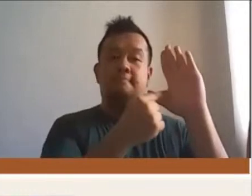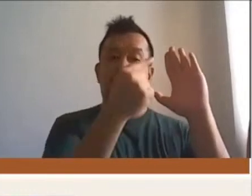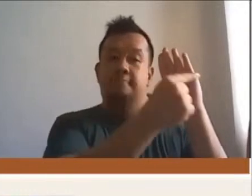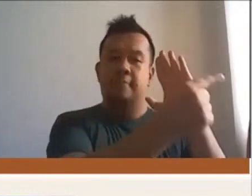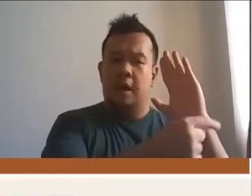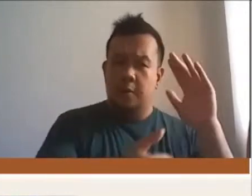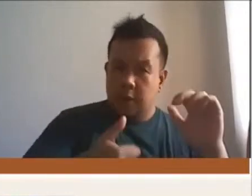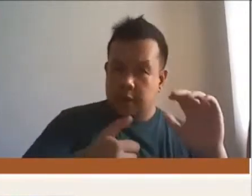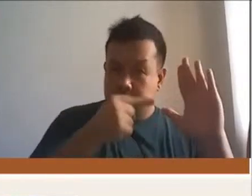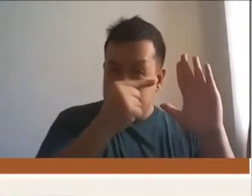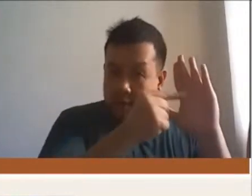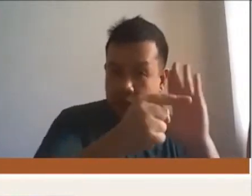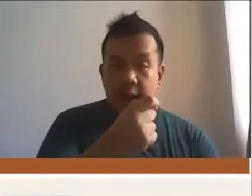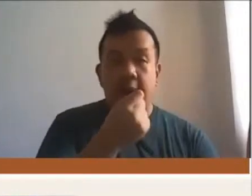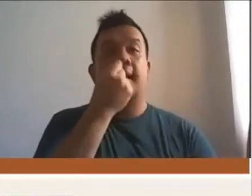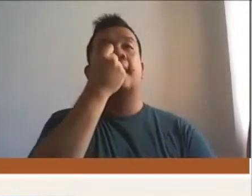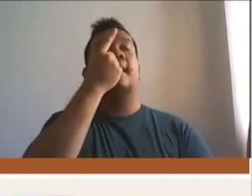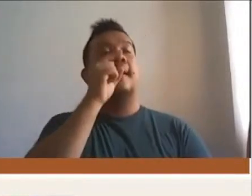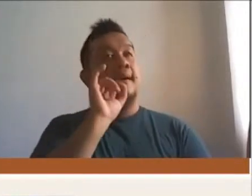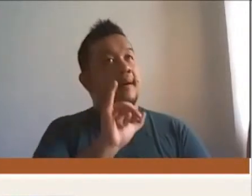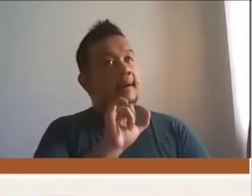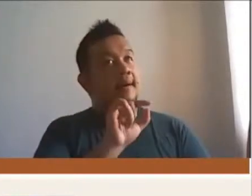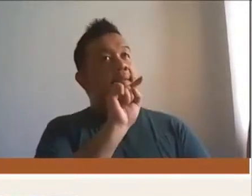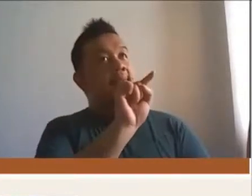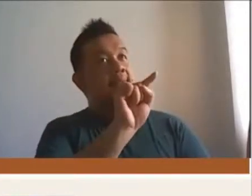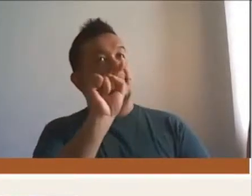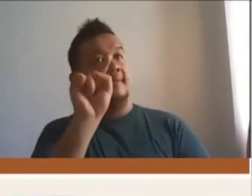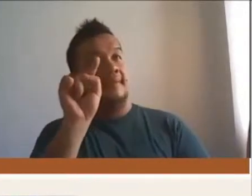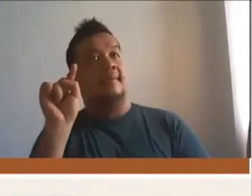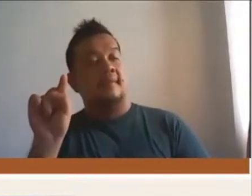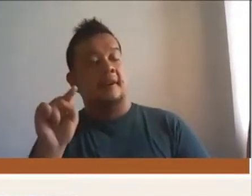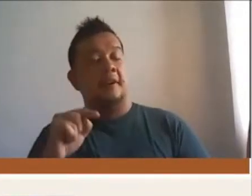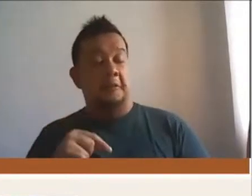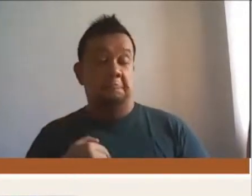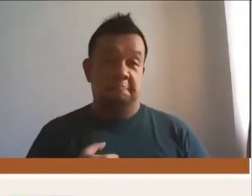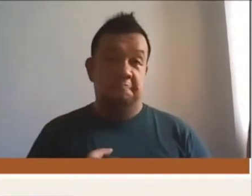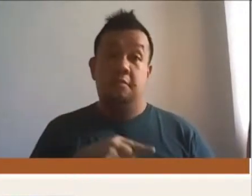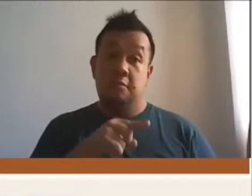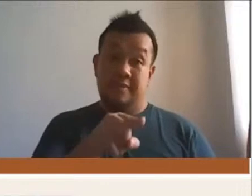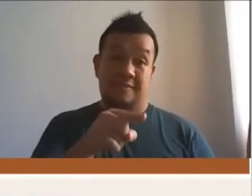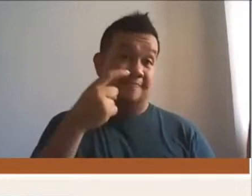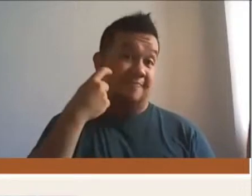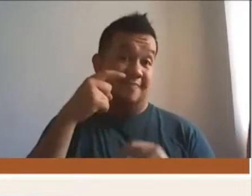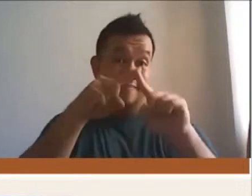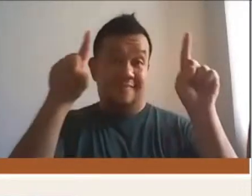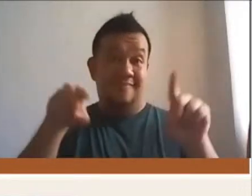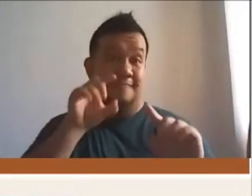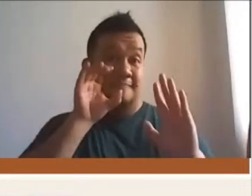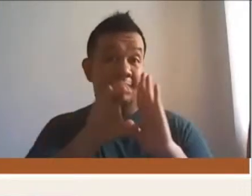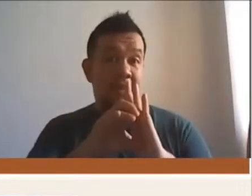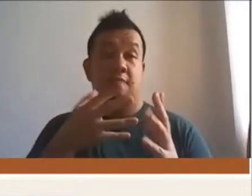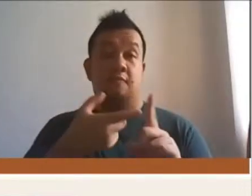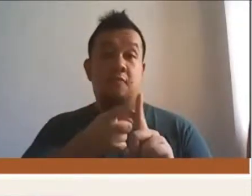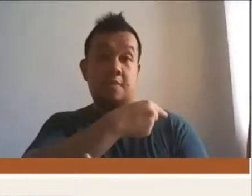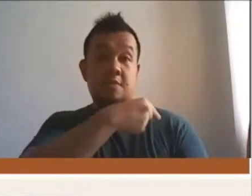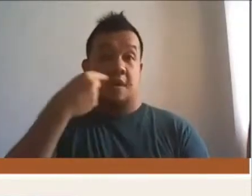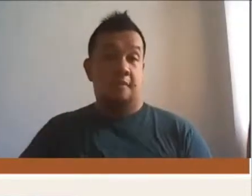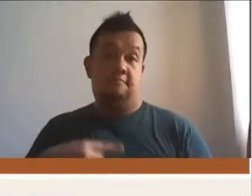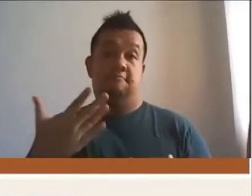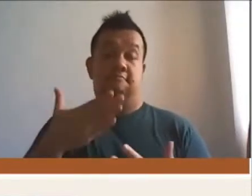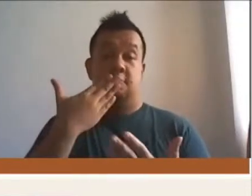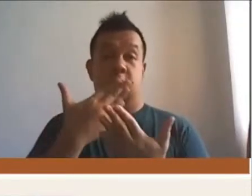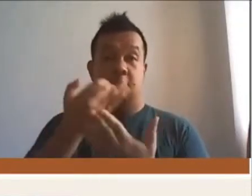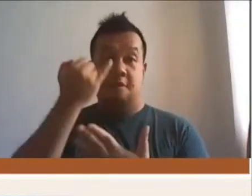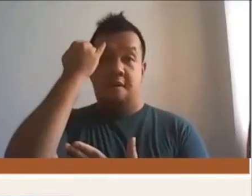to just point out kung ano man yung needs nila. For example, in China, there was a good idea there that they use